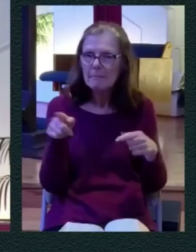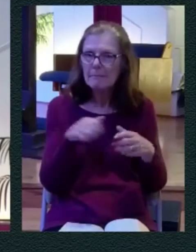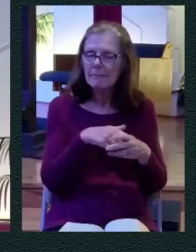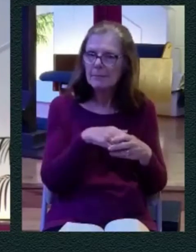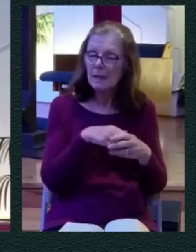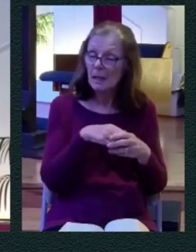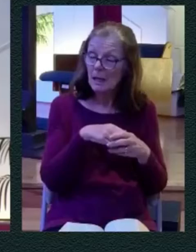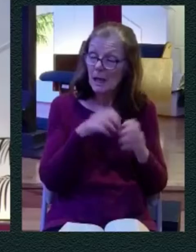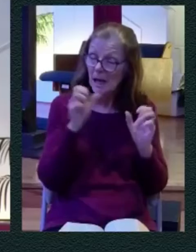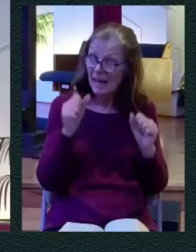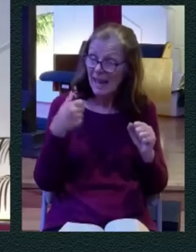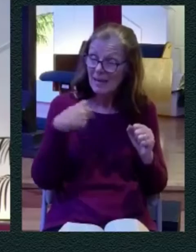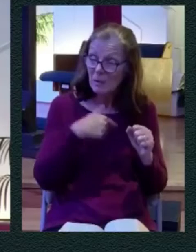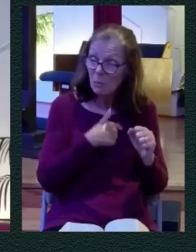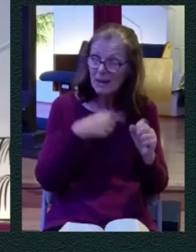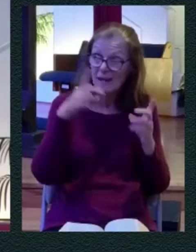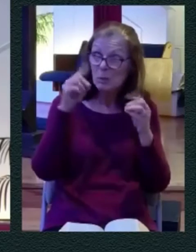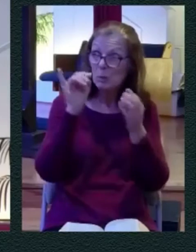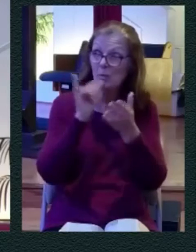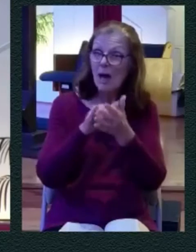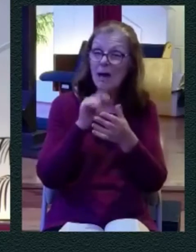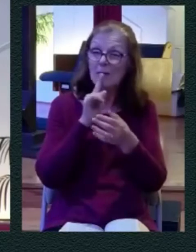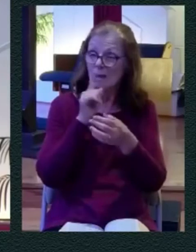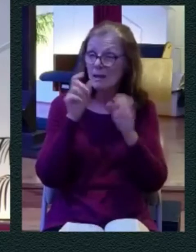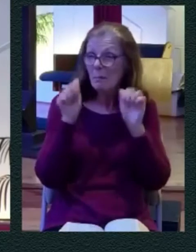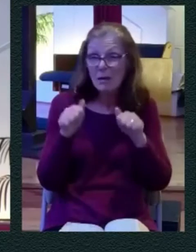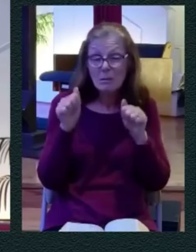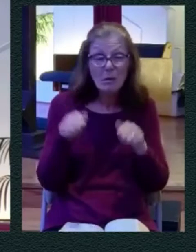things really possible?